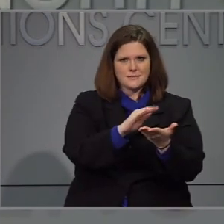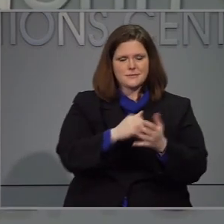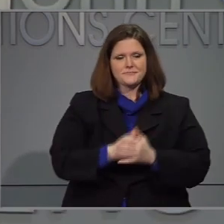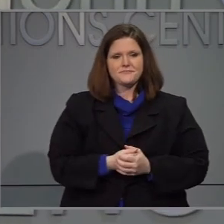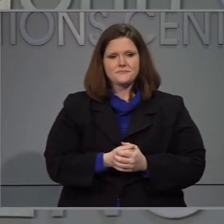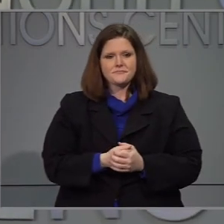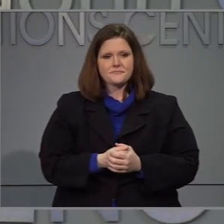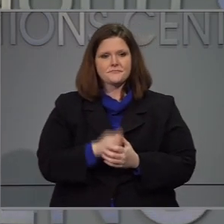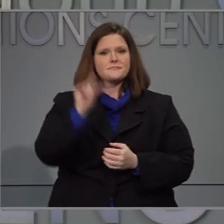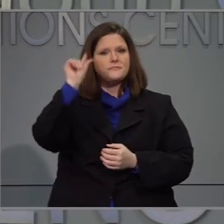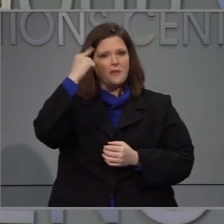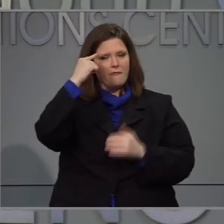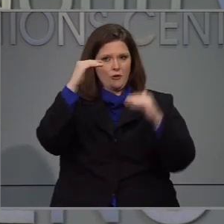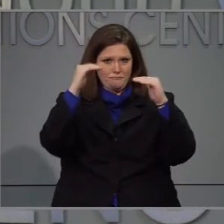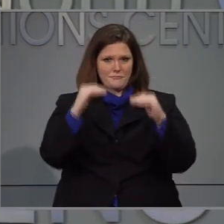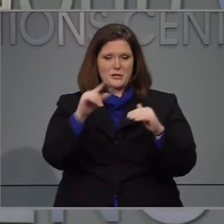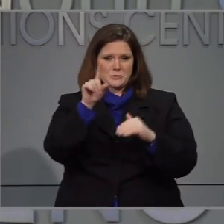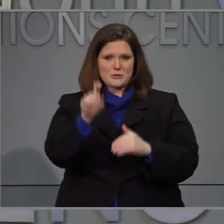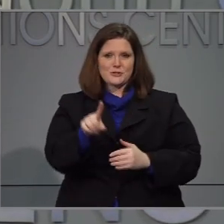Thank you. Next question, please.